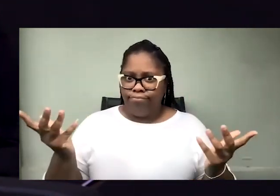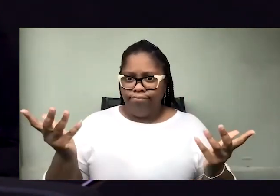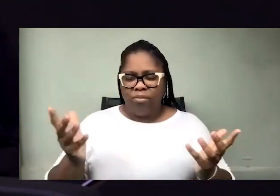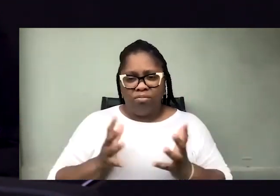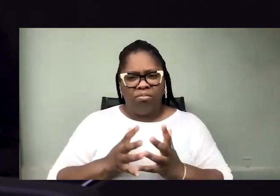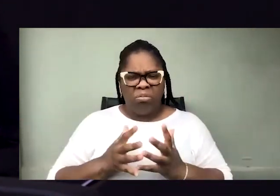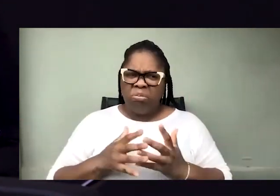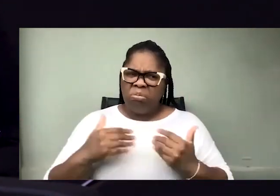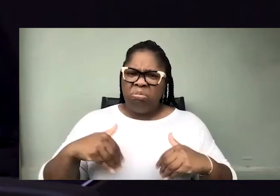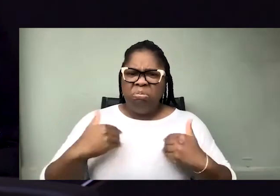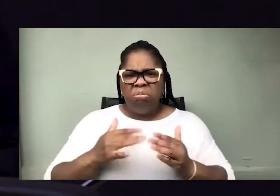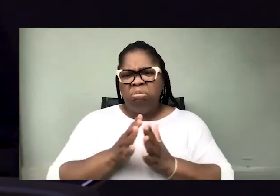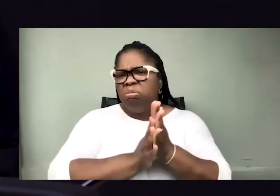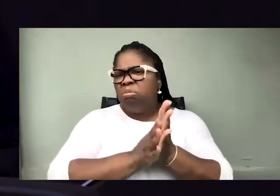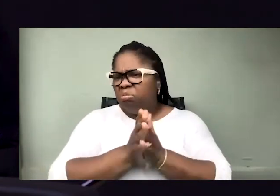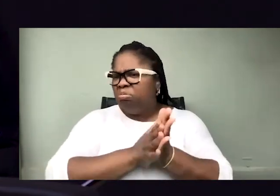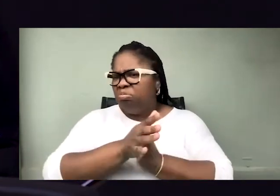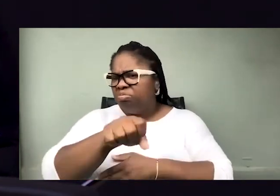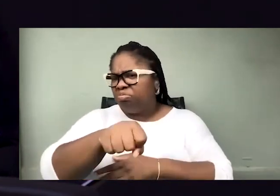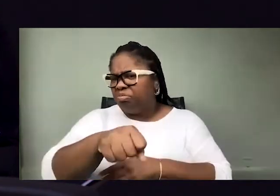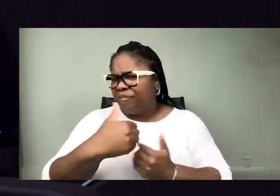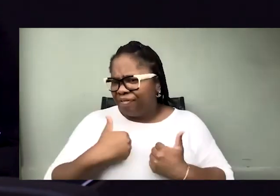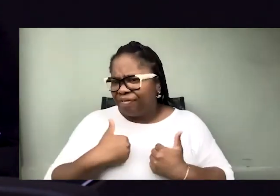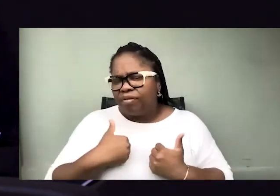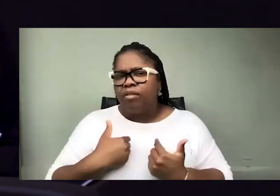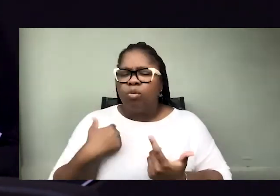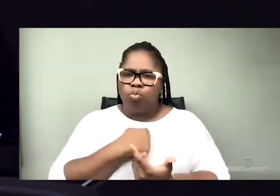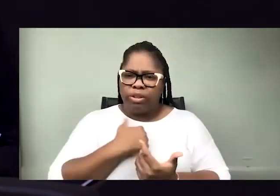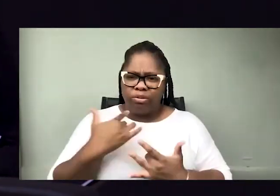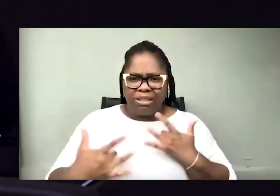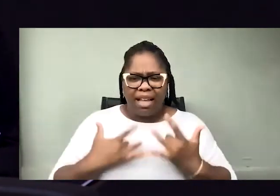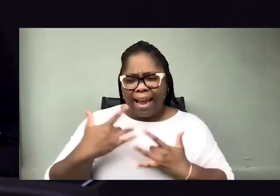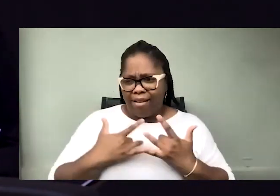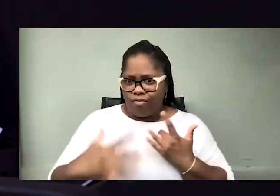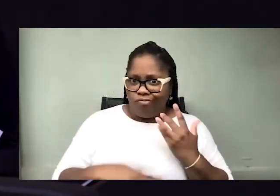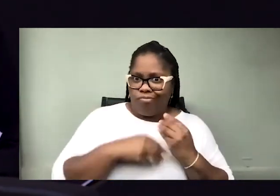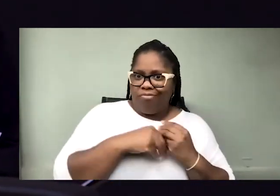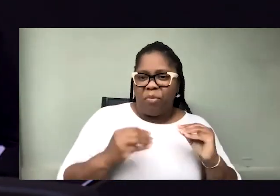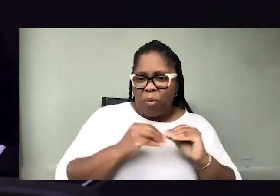of enthusiasm, and we are excited to be able to build upon